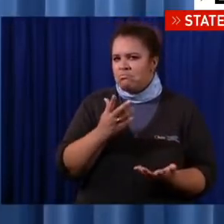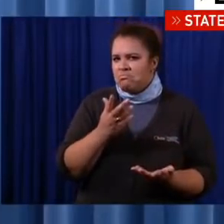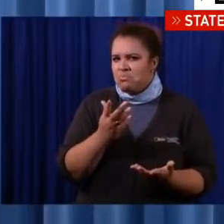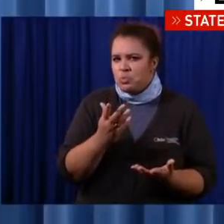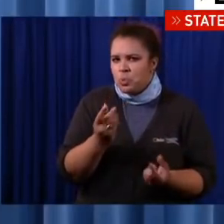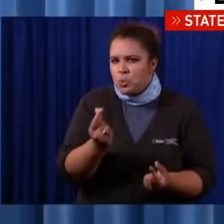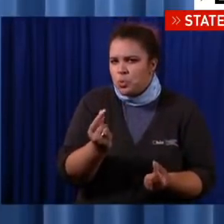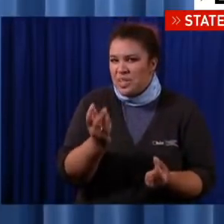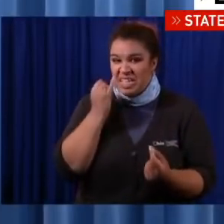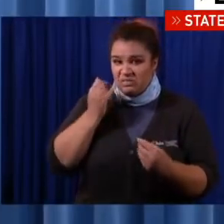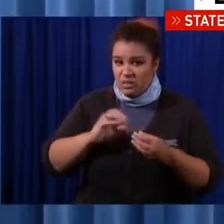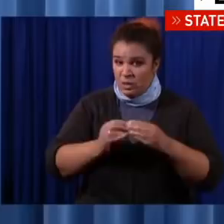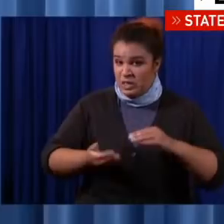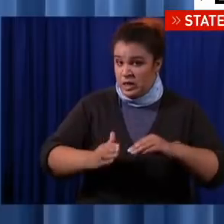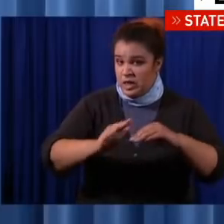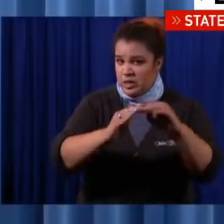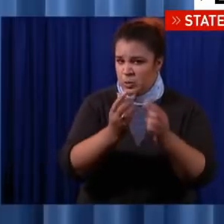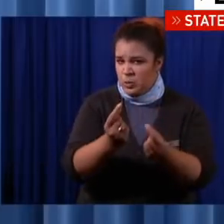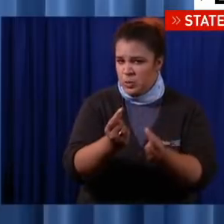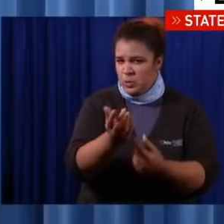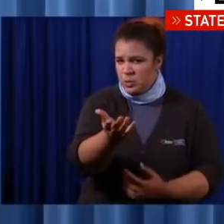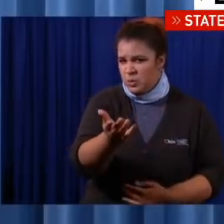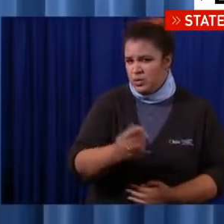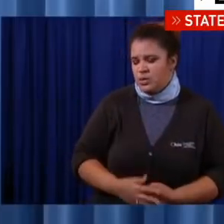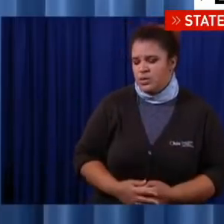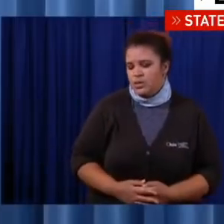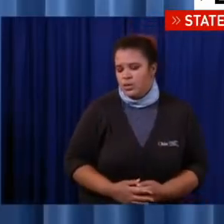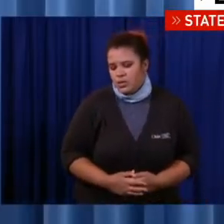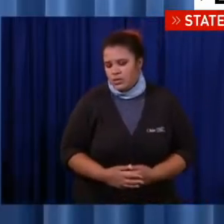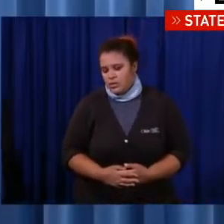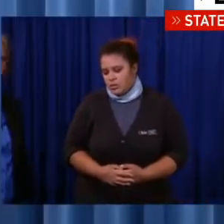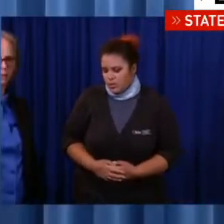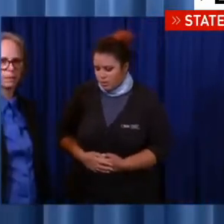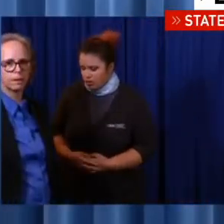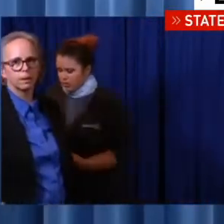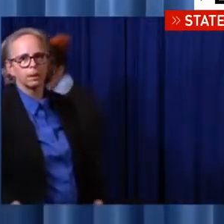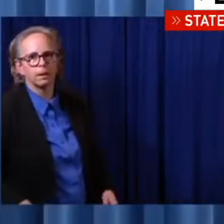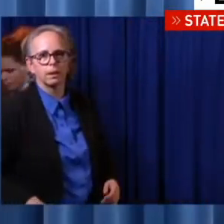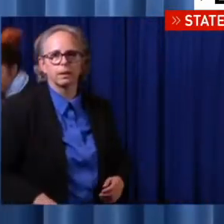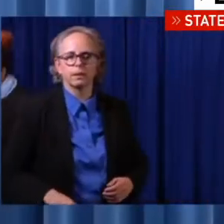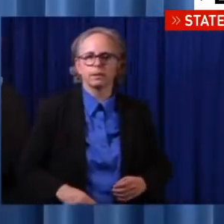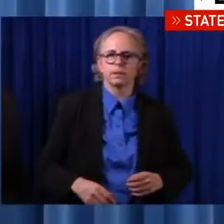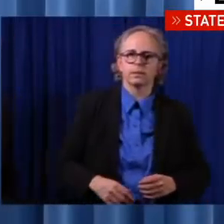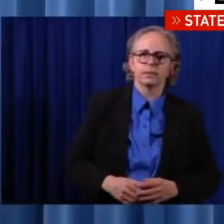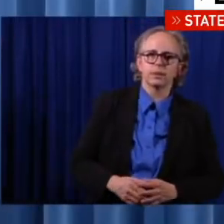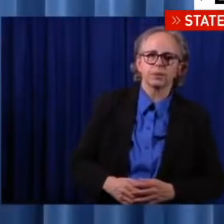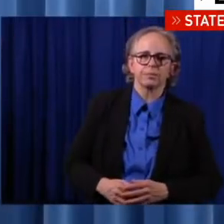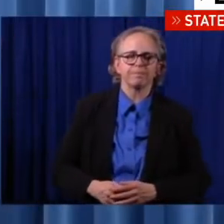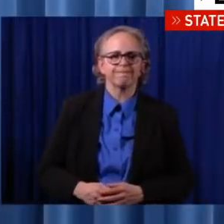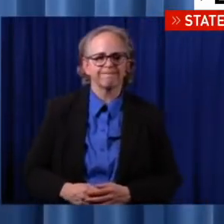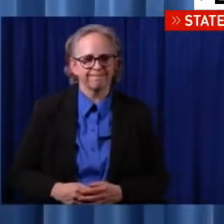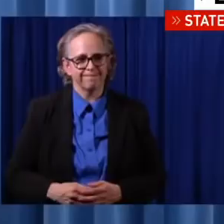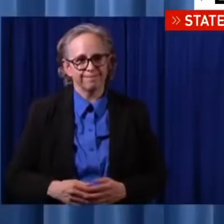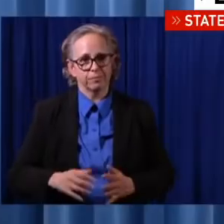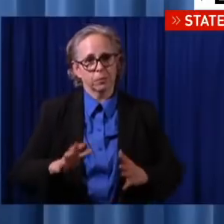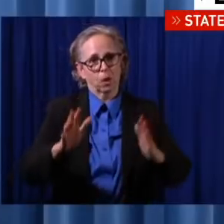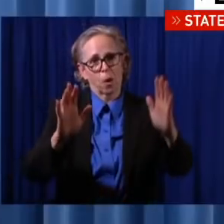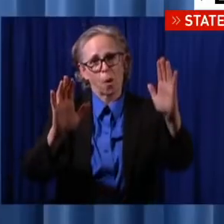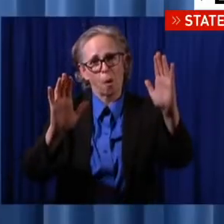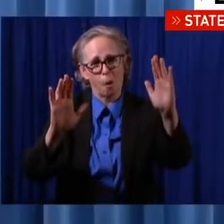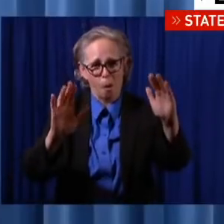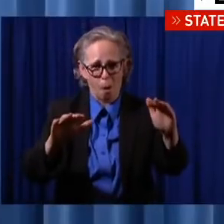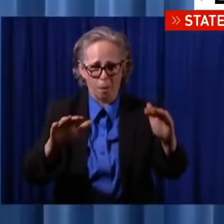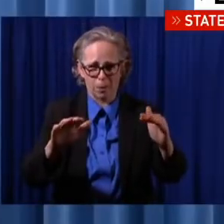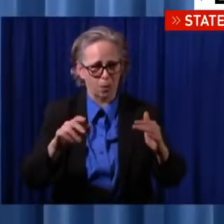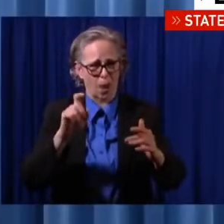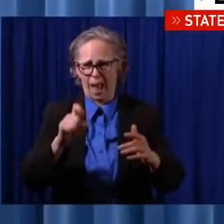We certainly are looking at that, but we hope not to face that choice. But we have to